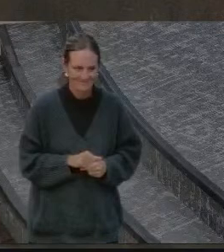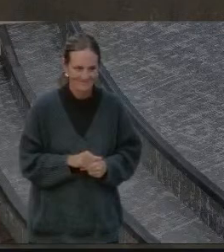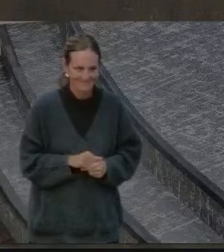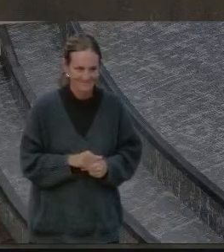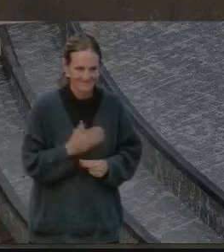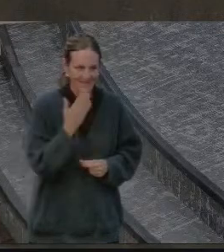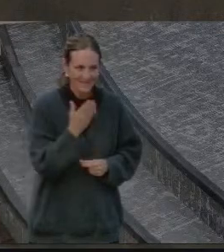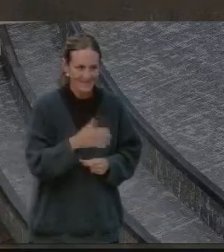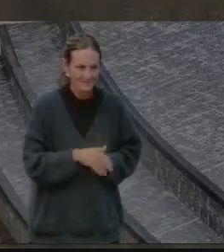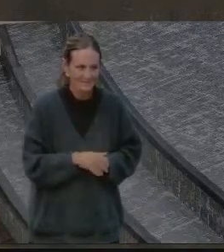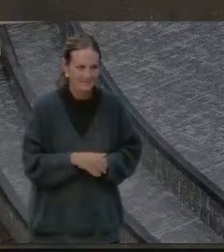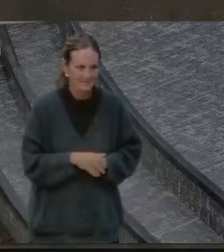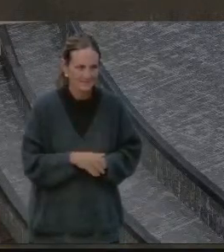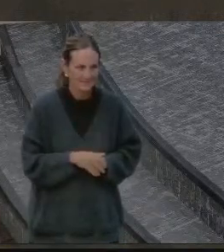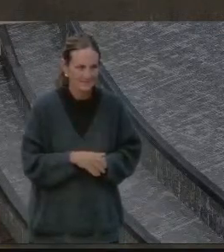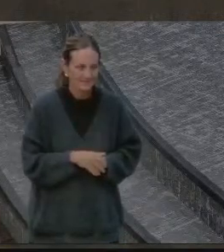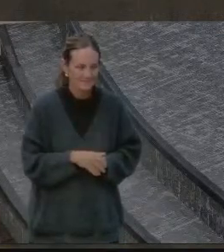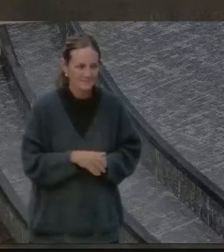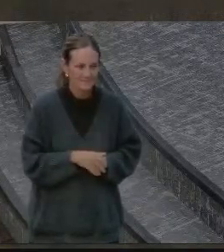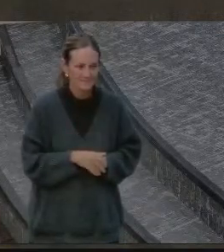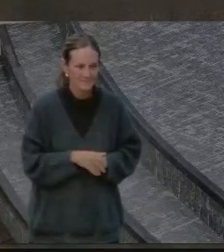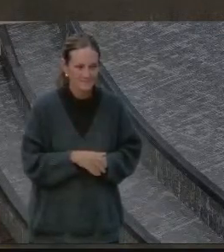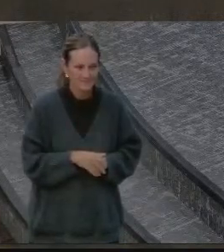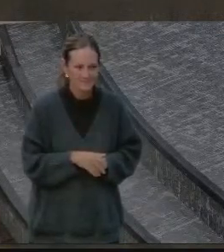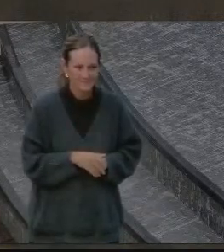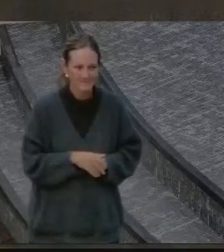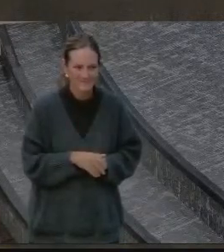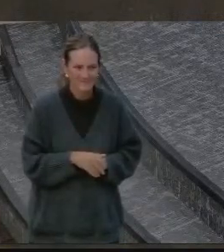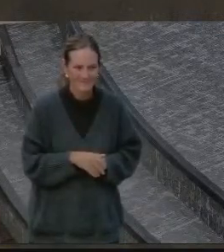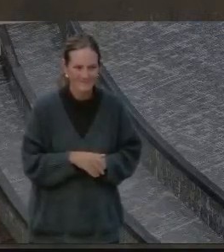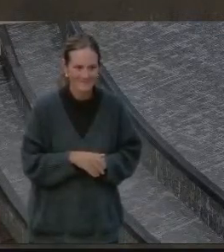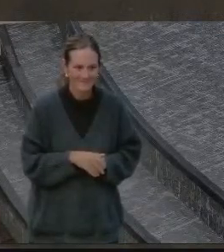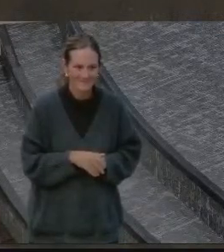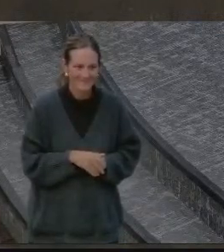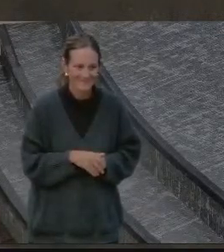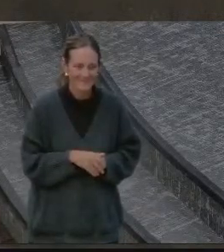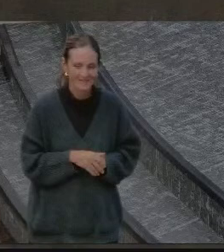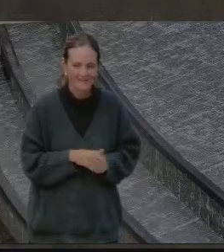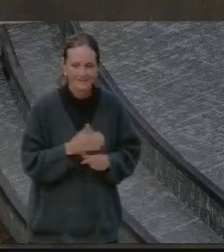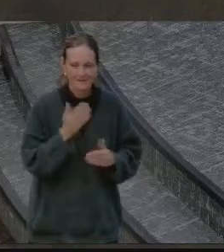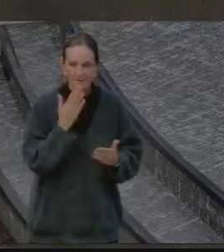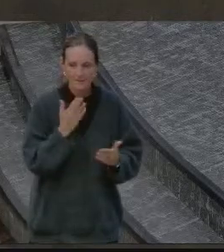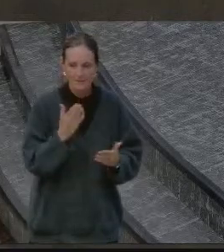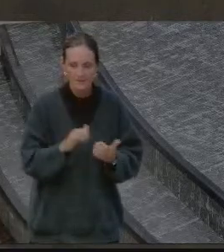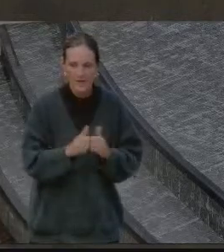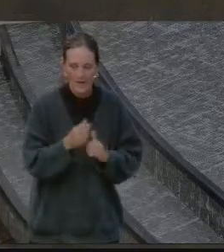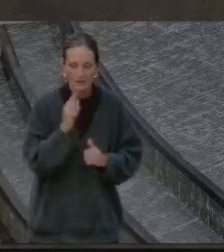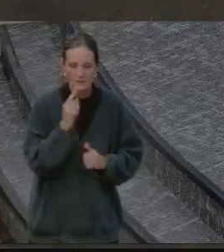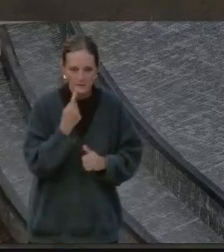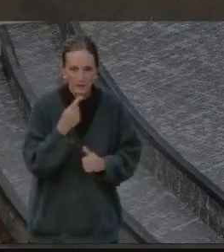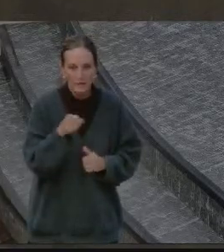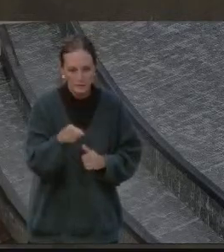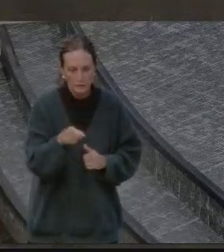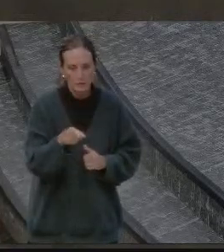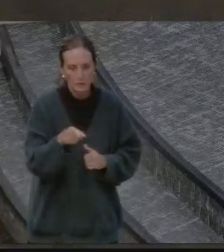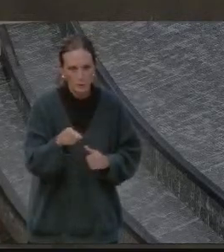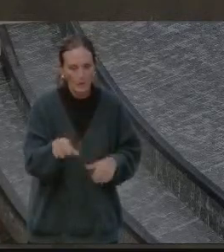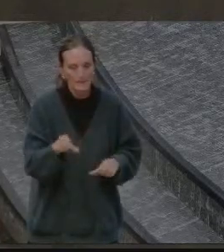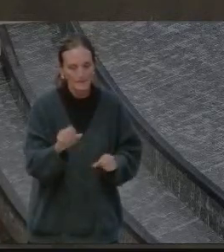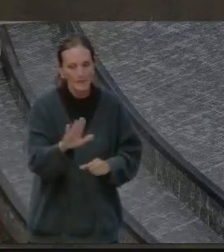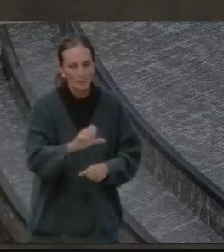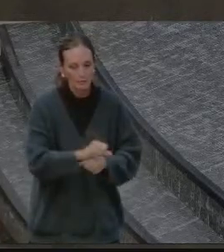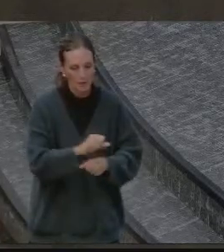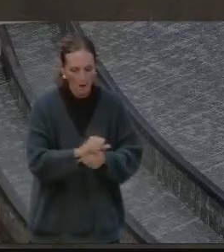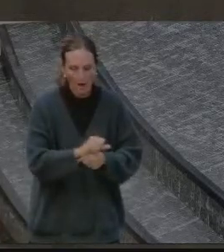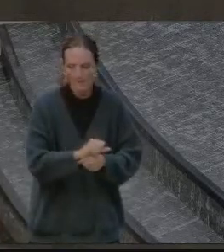Thank you, gentlemen. We appreciate you. And we appreciate how seriously you take the safety of our students and